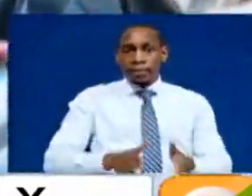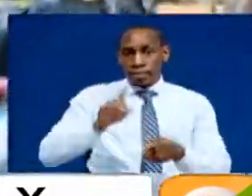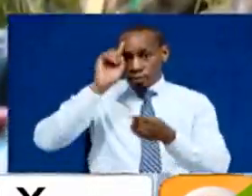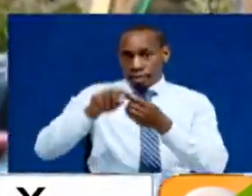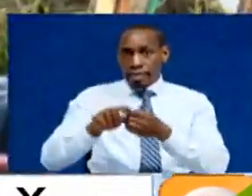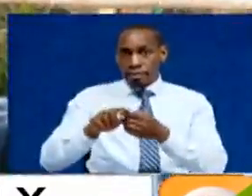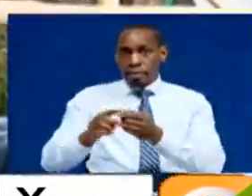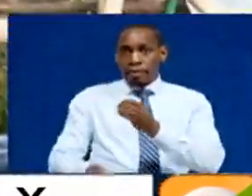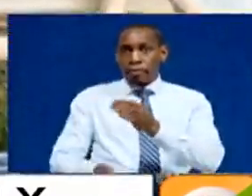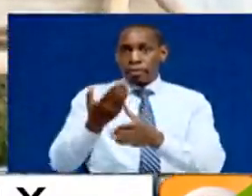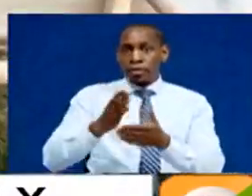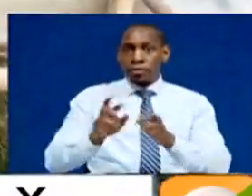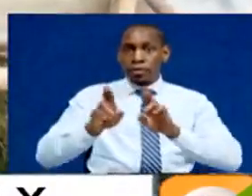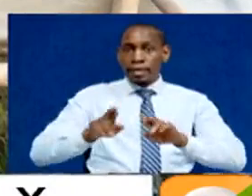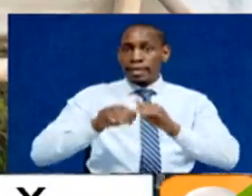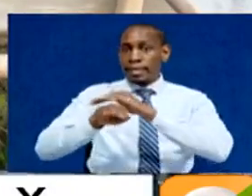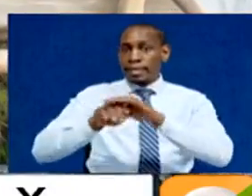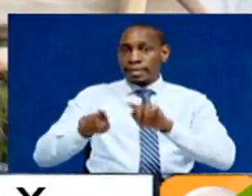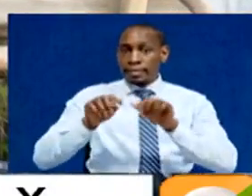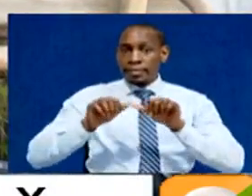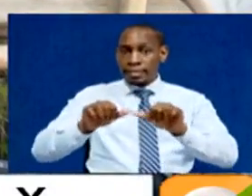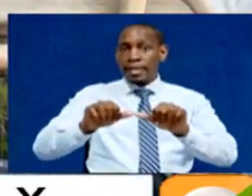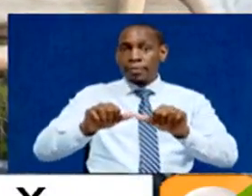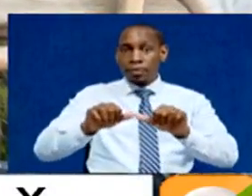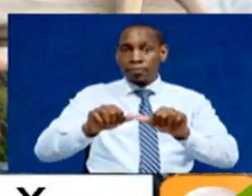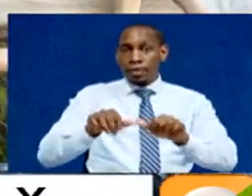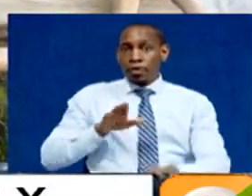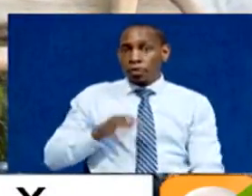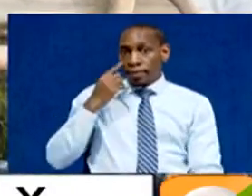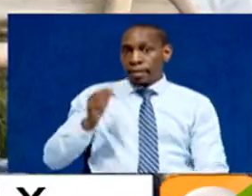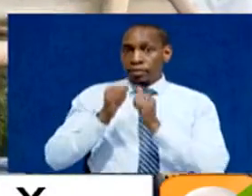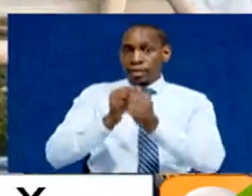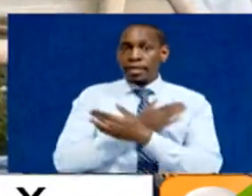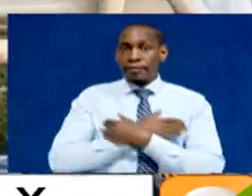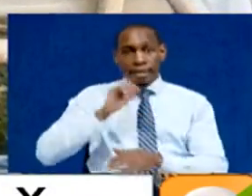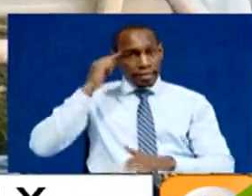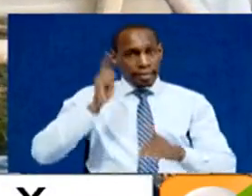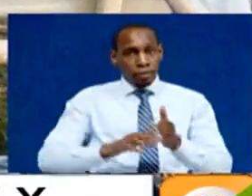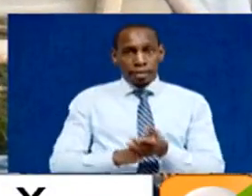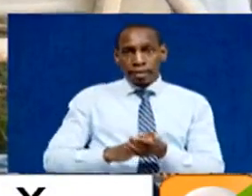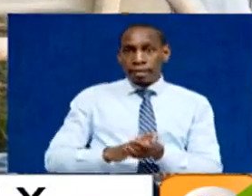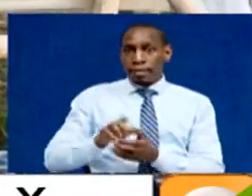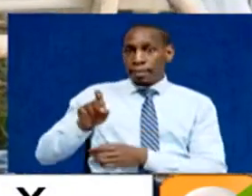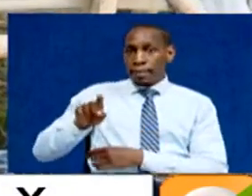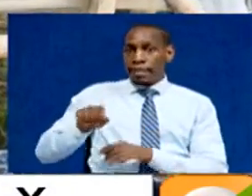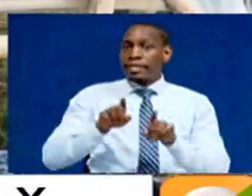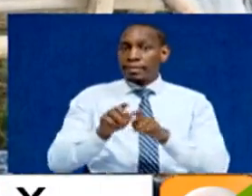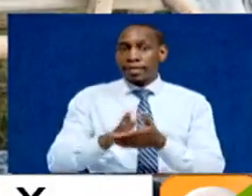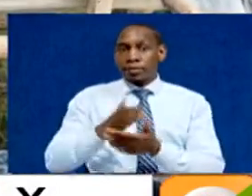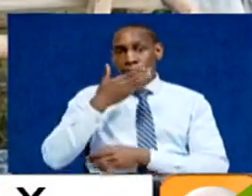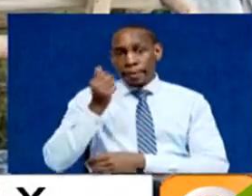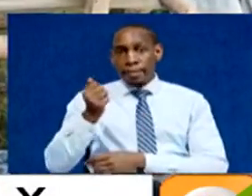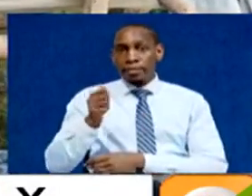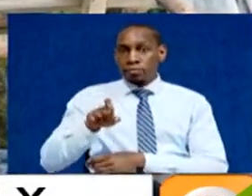for sources that are readily available and sustainable. Jennifer and her colleague believe that the black soldier fly is the